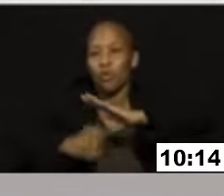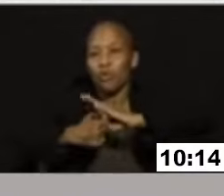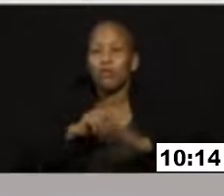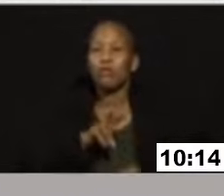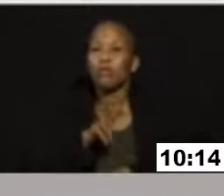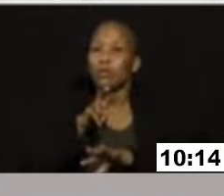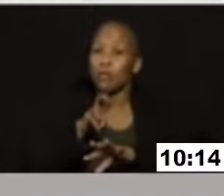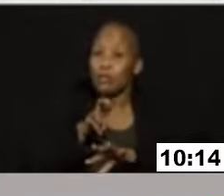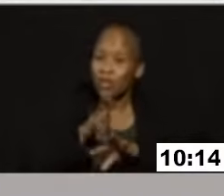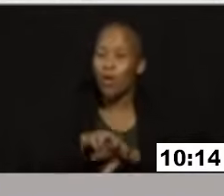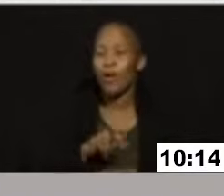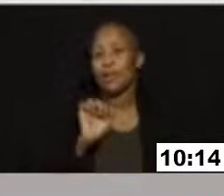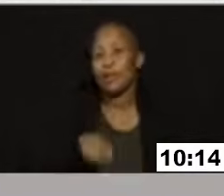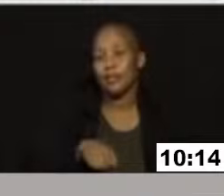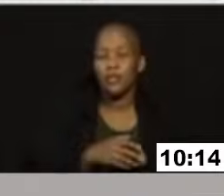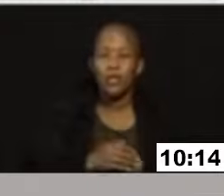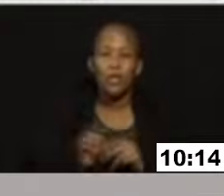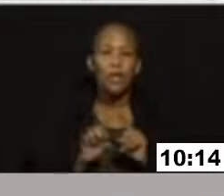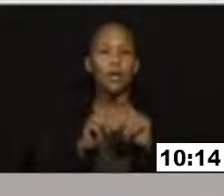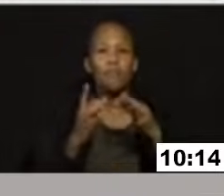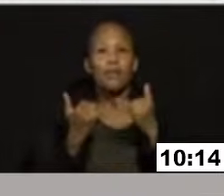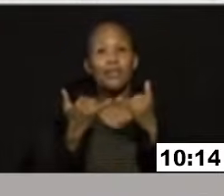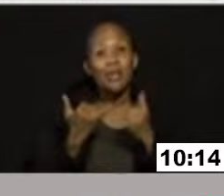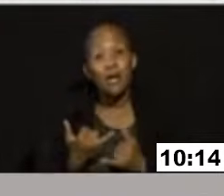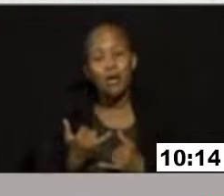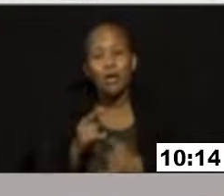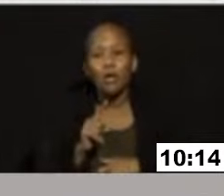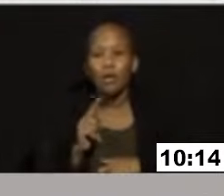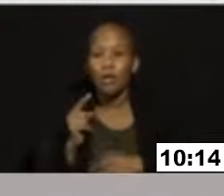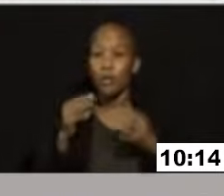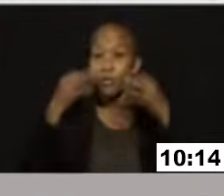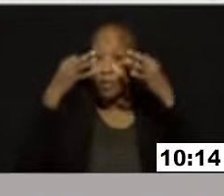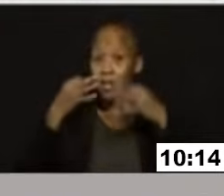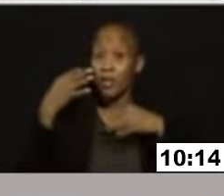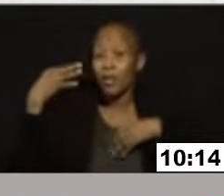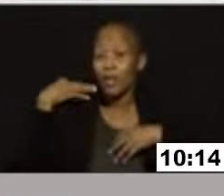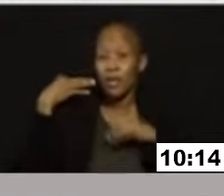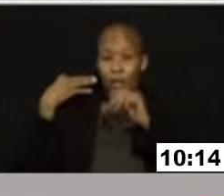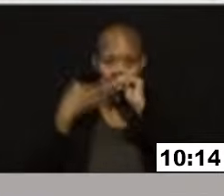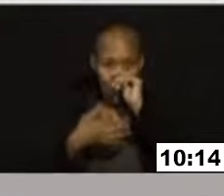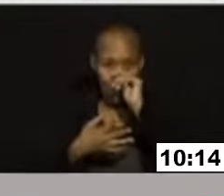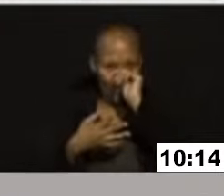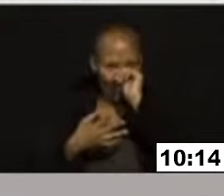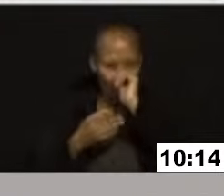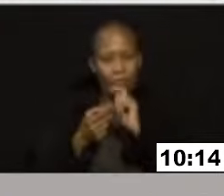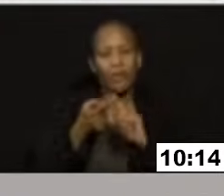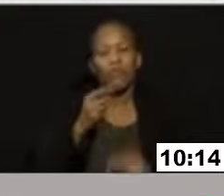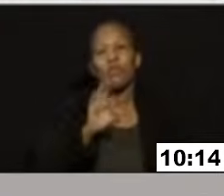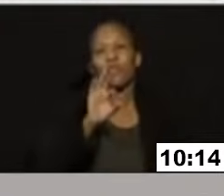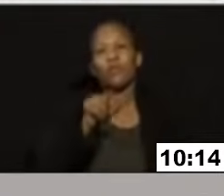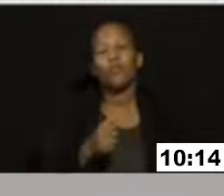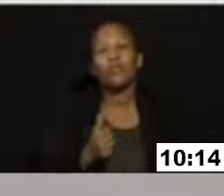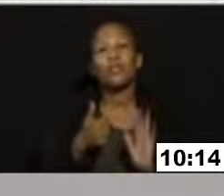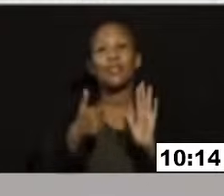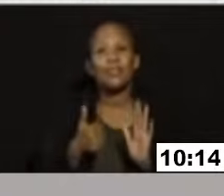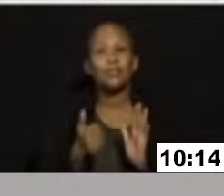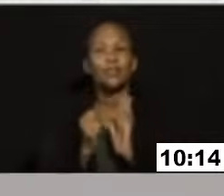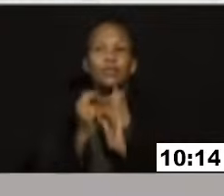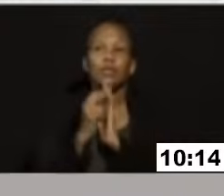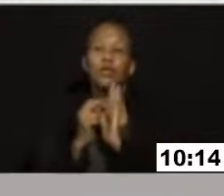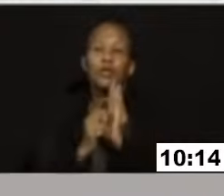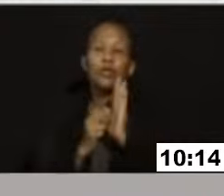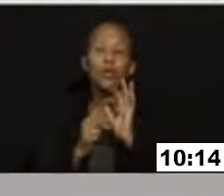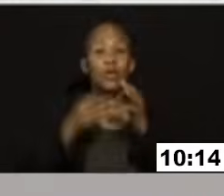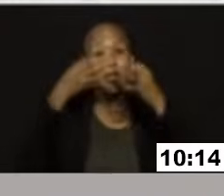met. But assuming they were, in deciding an application, and I'm at 3.6 of the rules, in deciding